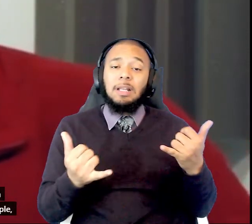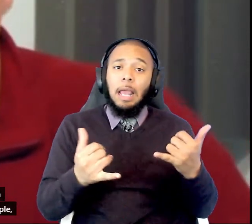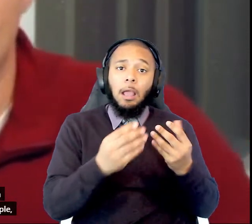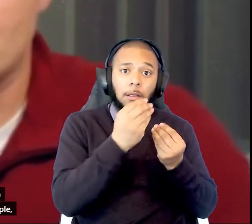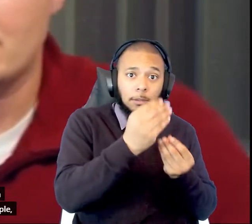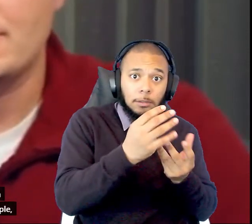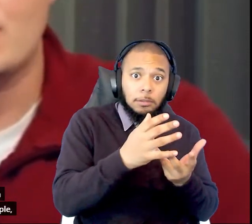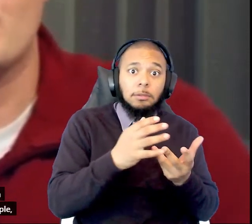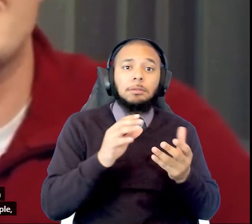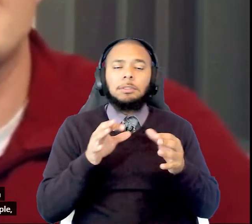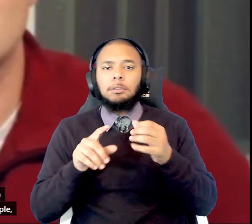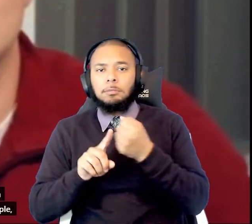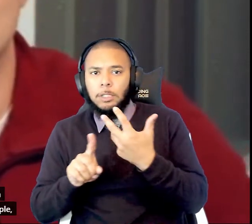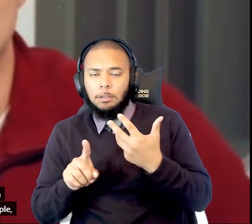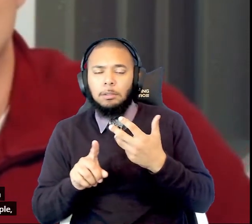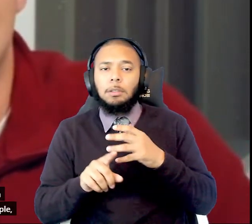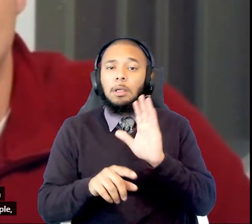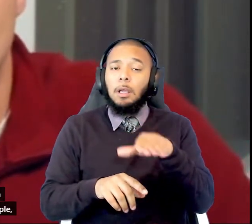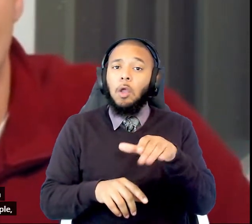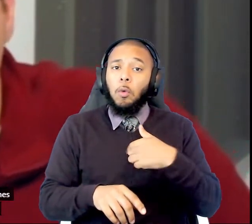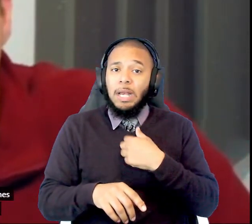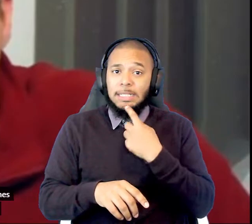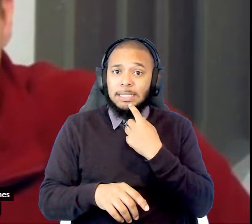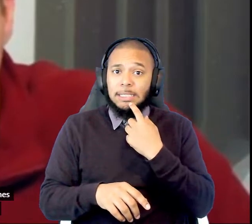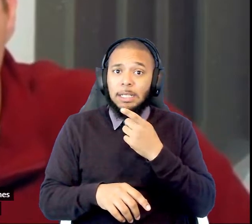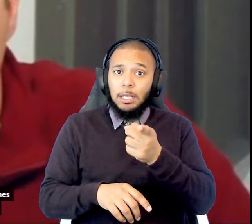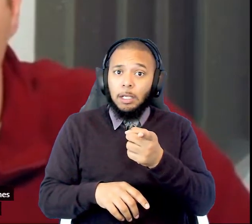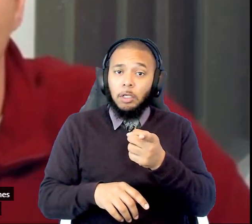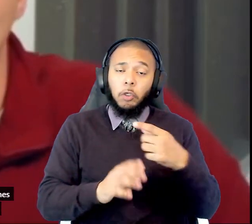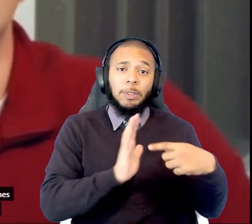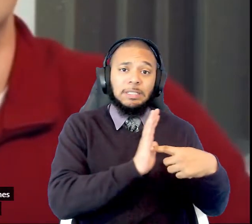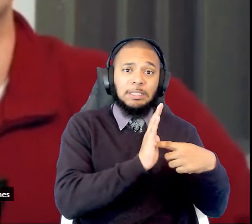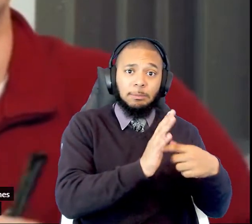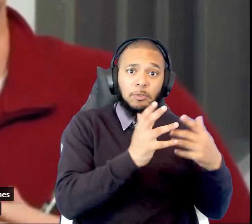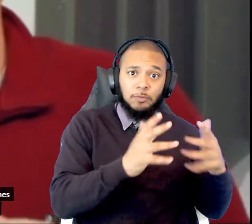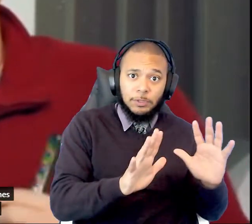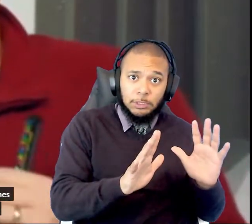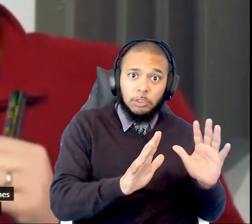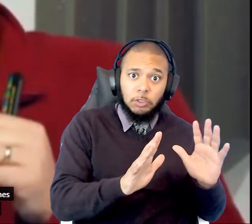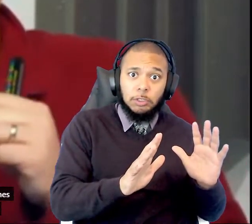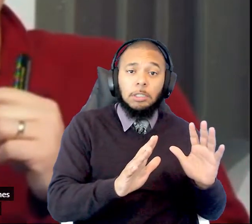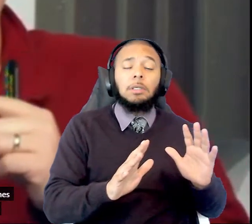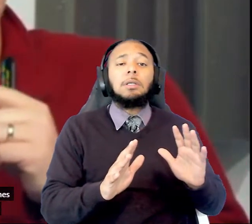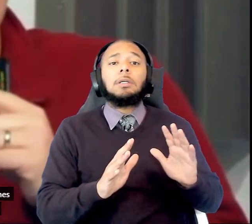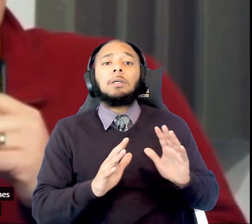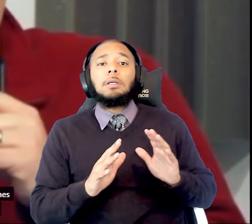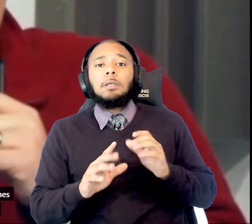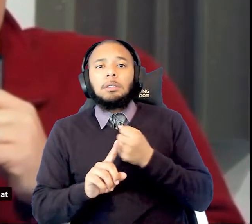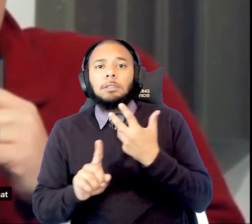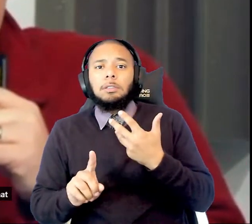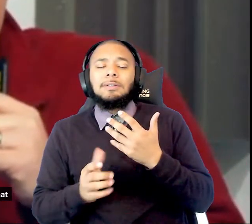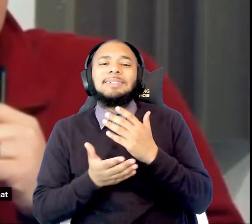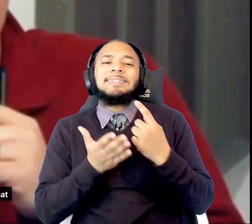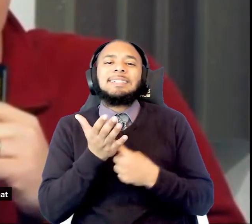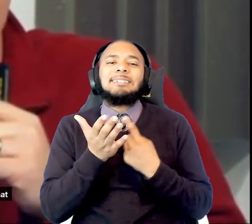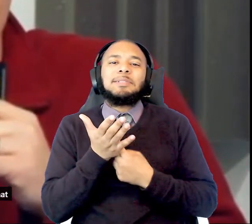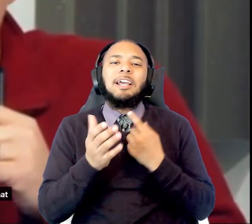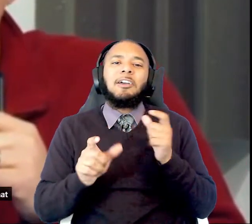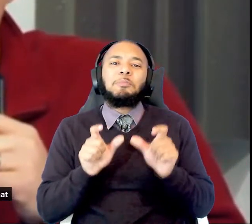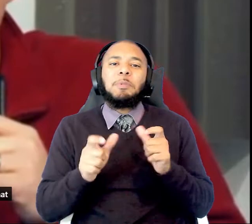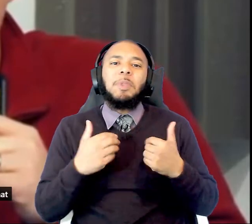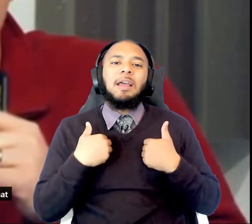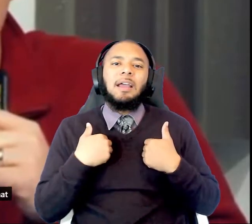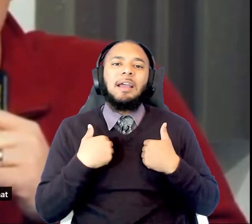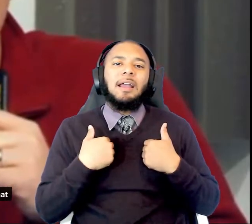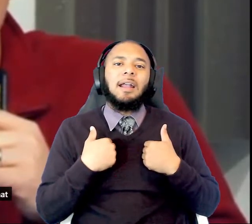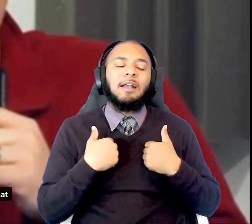going to explain the data. Now, when I say you present one example, then you explain the example, sometimes people are going to put two bits of examples together, and